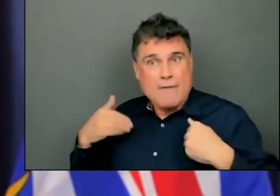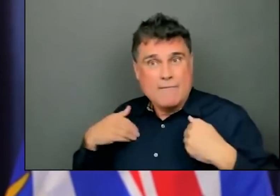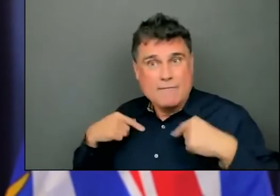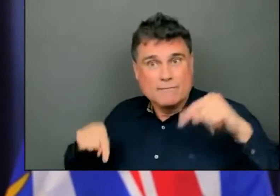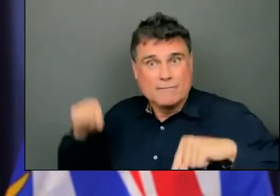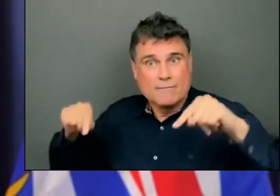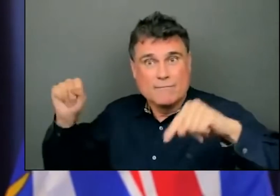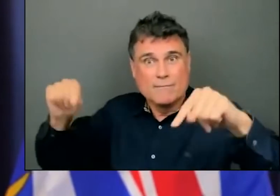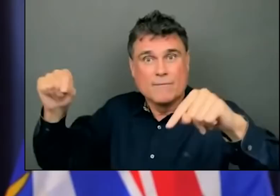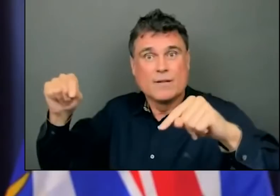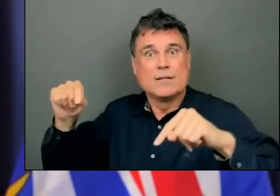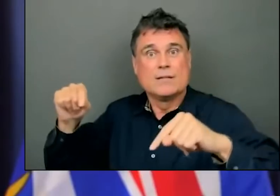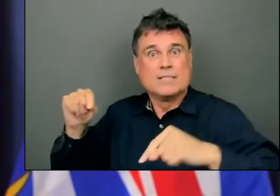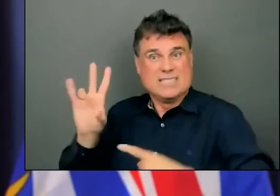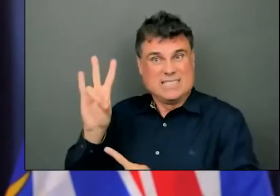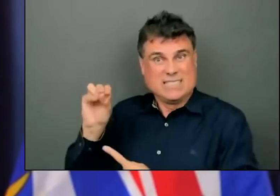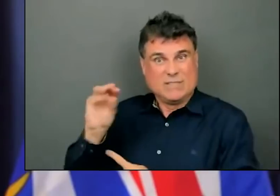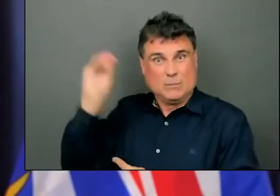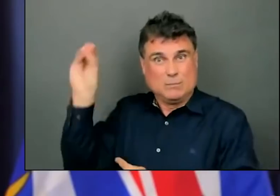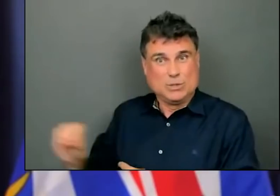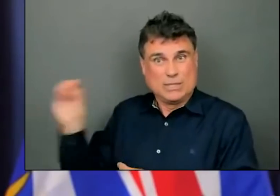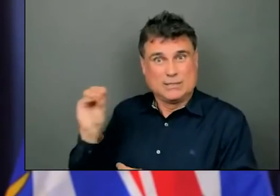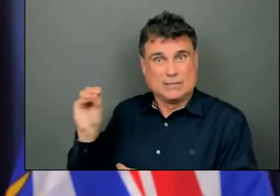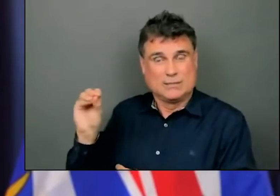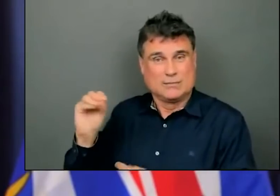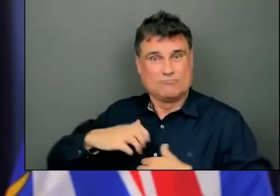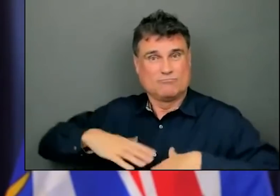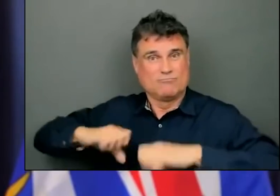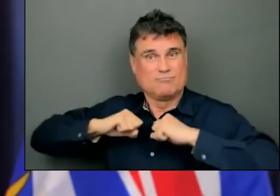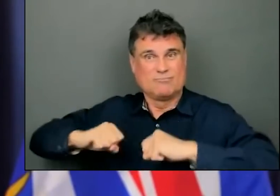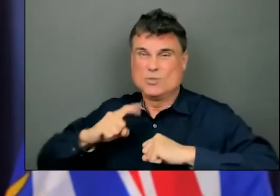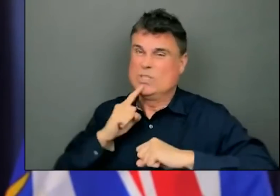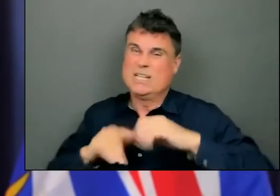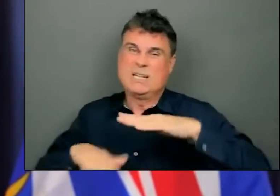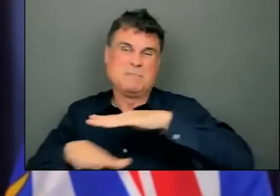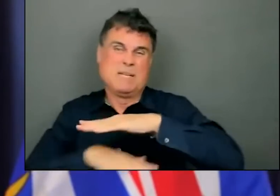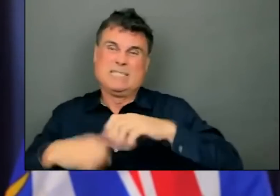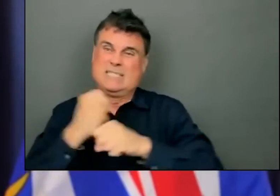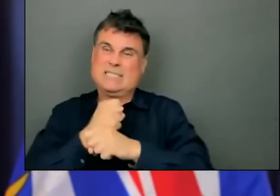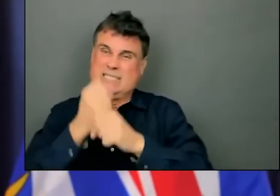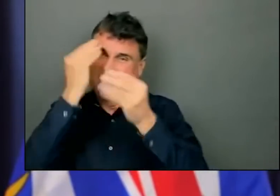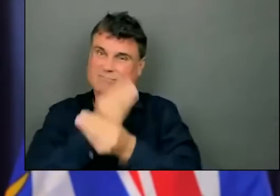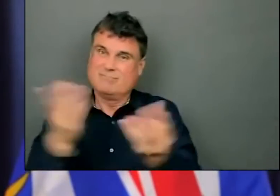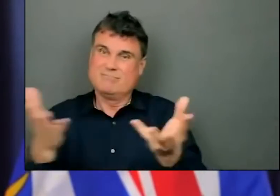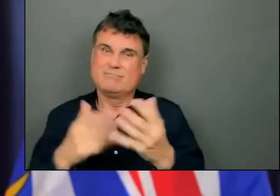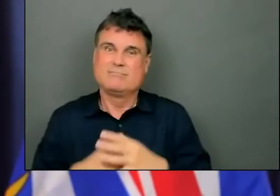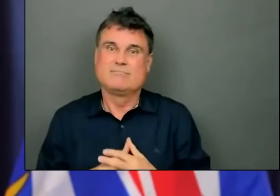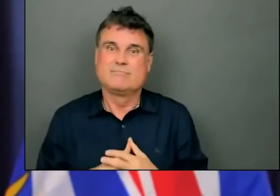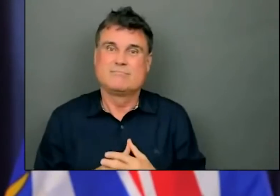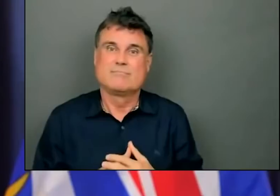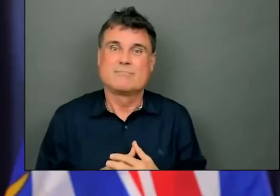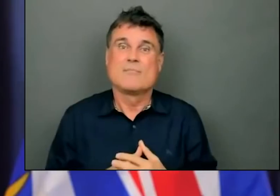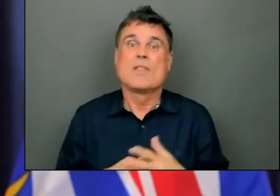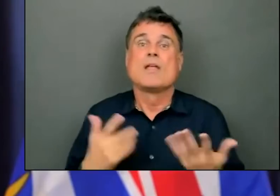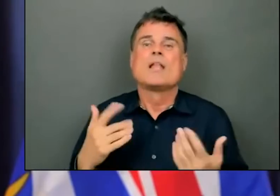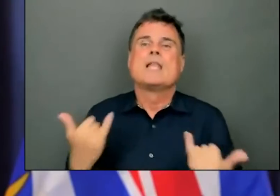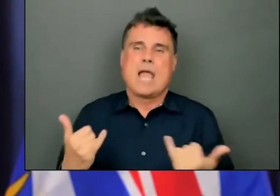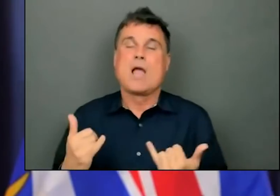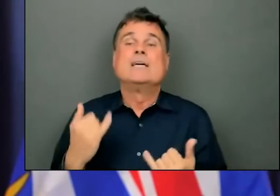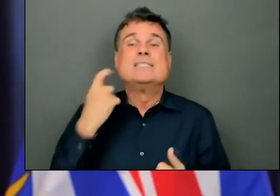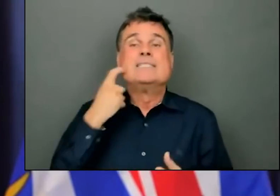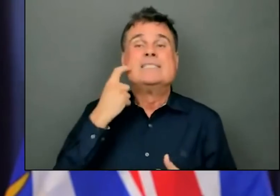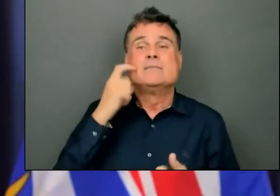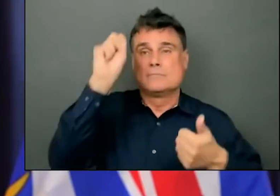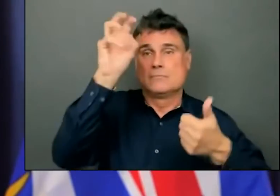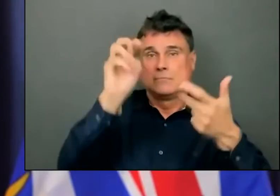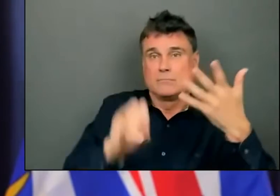So those are the basic informations pour dire en français que je pense que